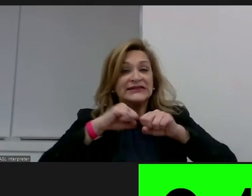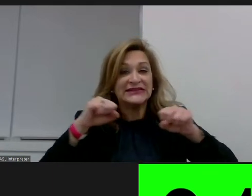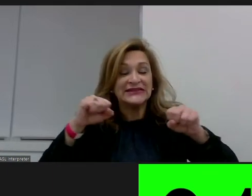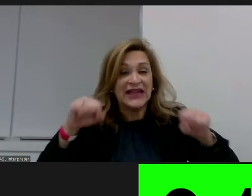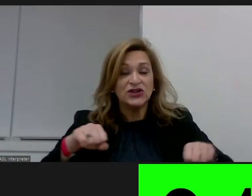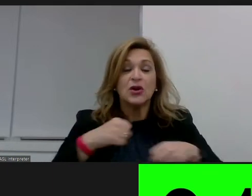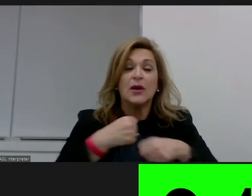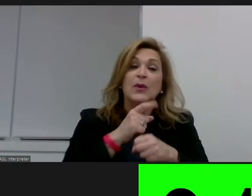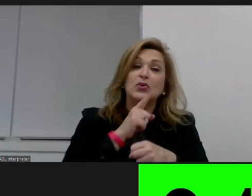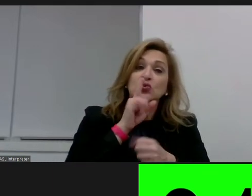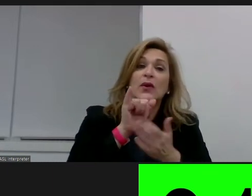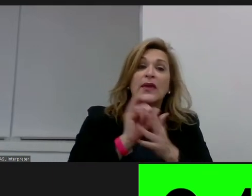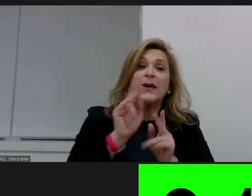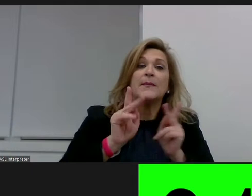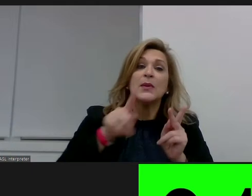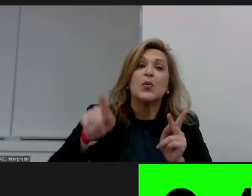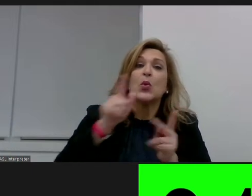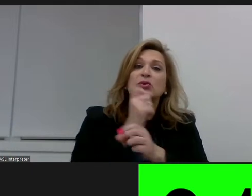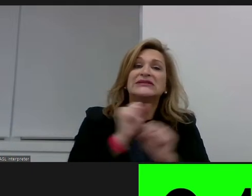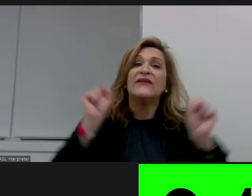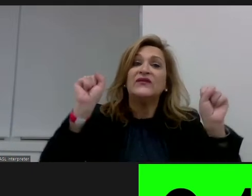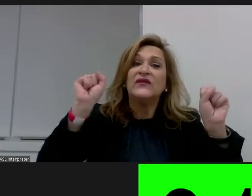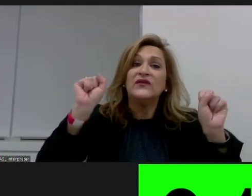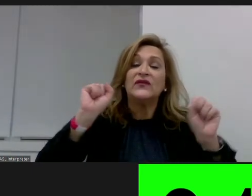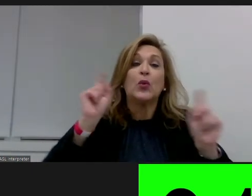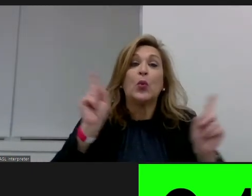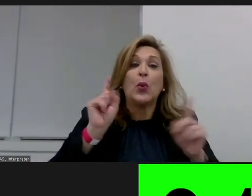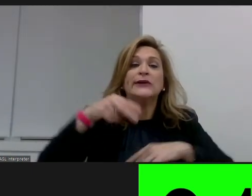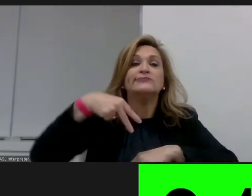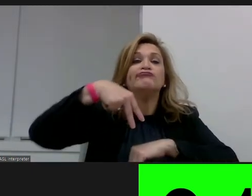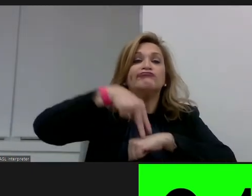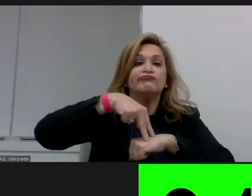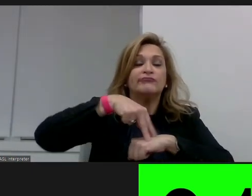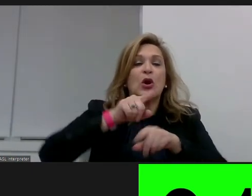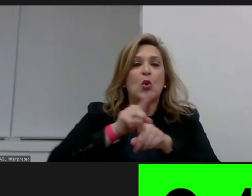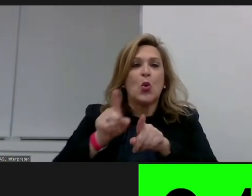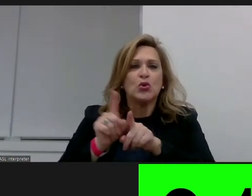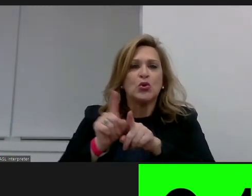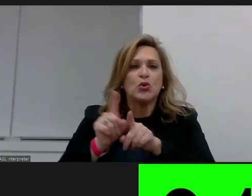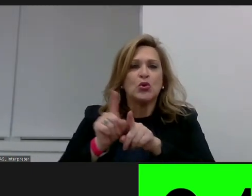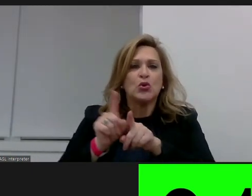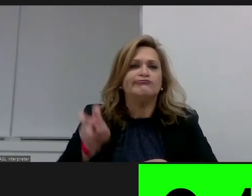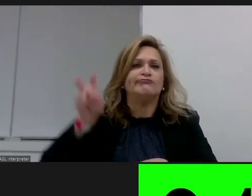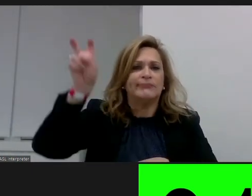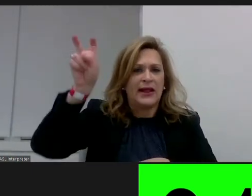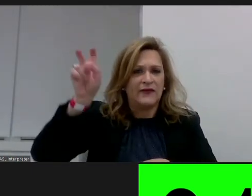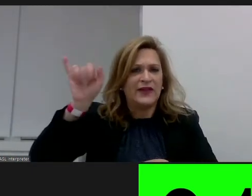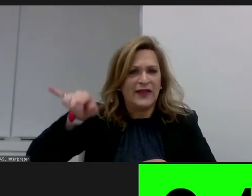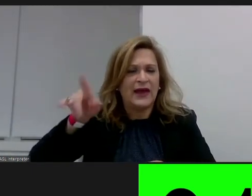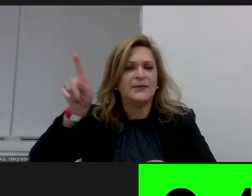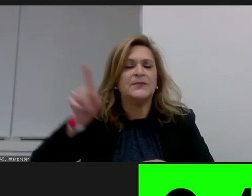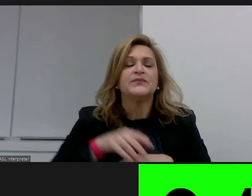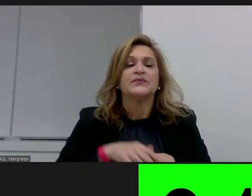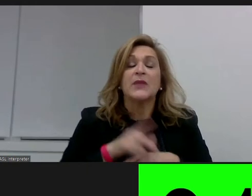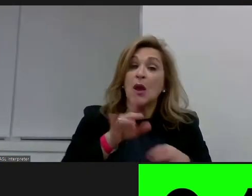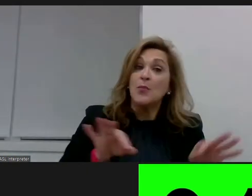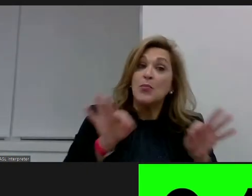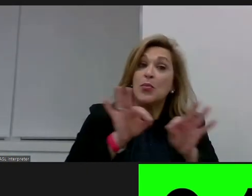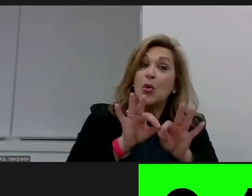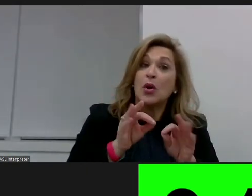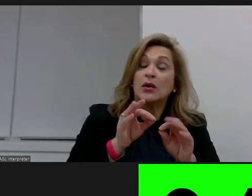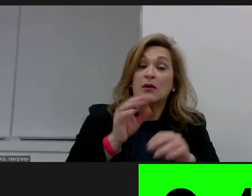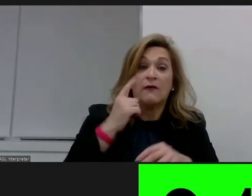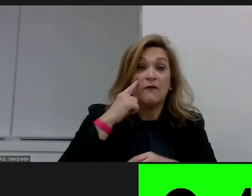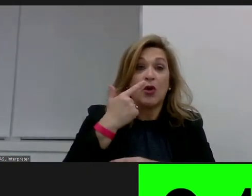safe on any part of the platform and the mezzanine. And regarding the 5 line, it is very important that Gun Hill Road Station